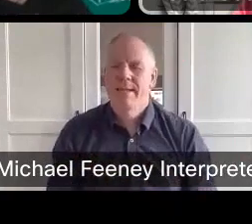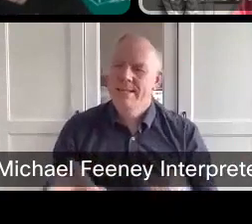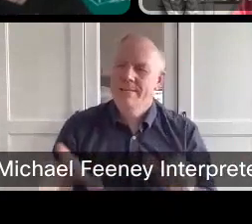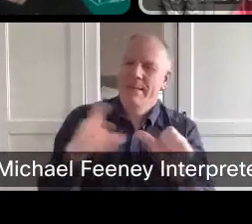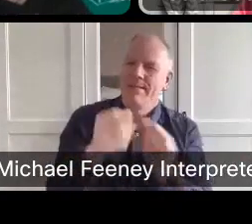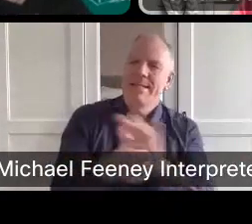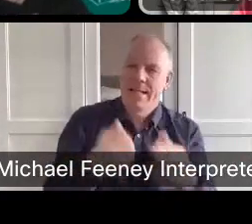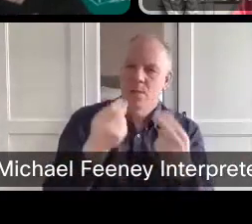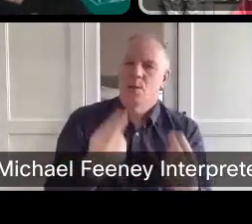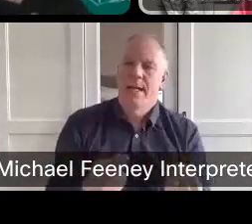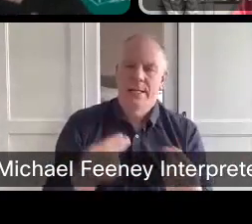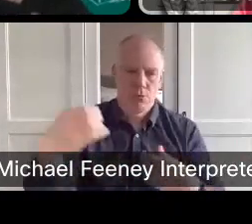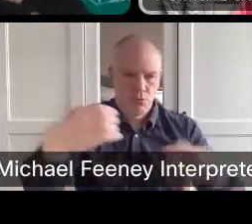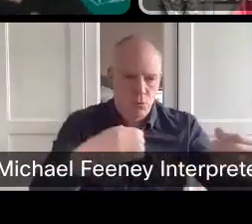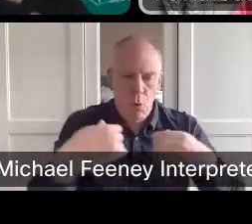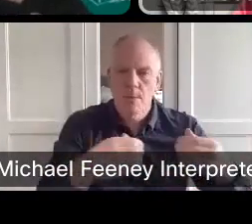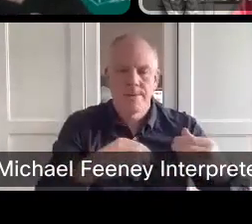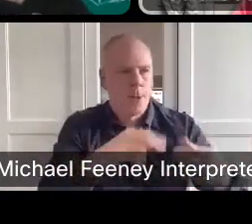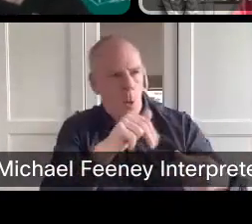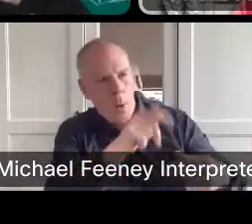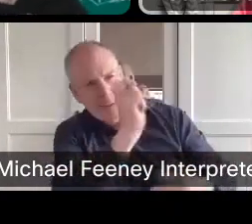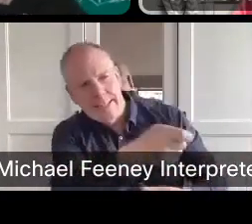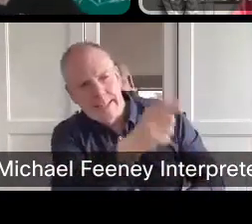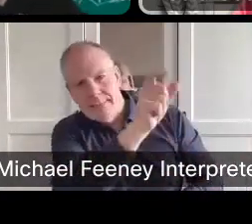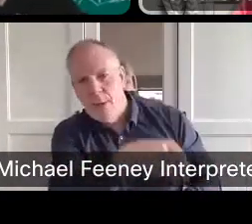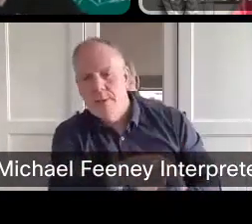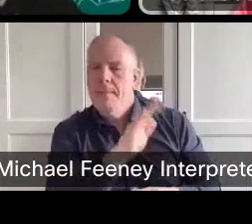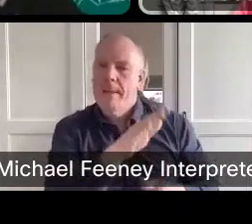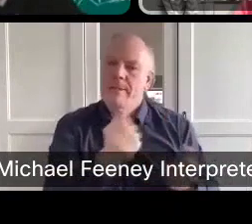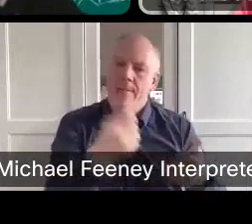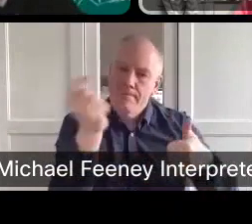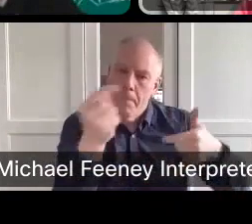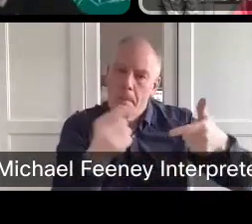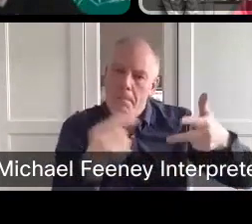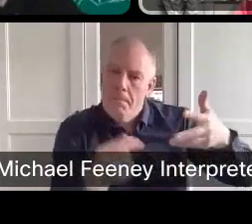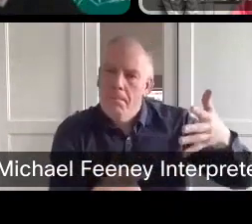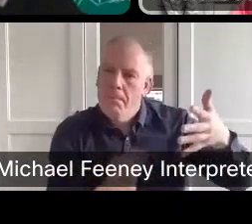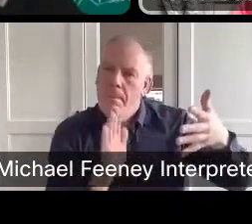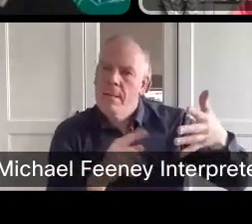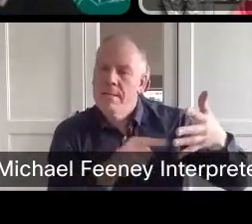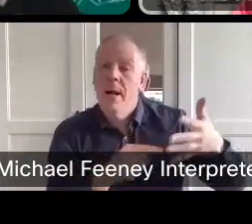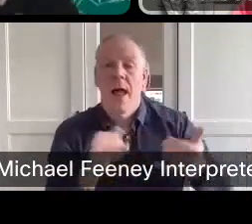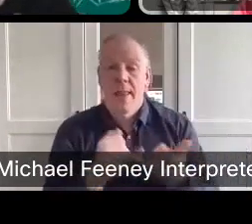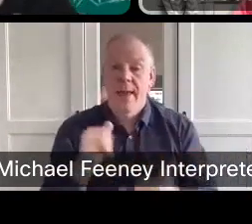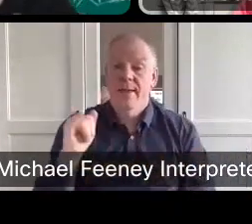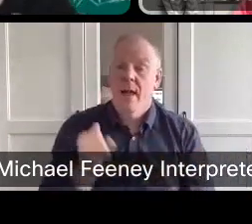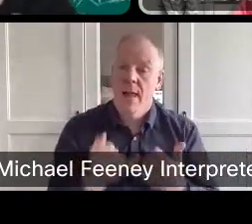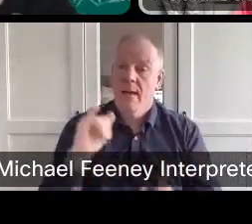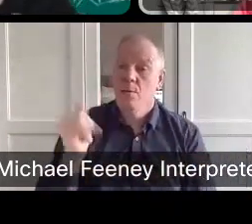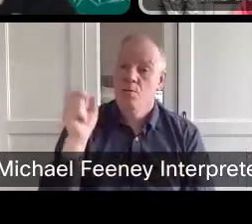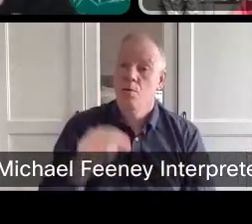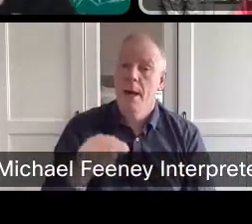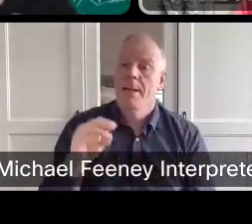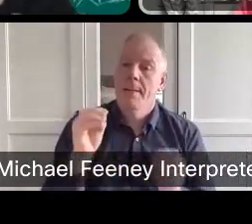need to, when you're recruiting people to this role, that they need to be able to meet, because they need to have, as John referred to, that compassion, but